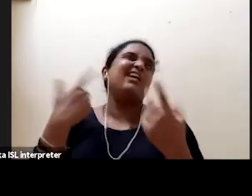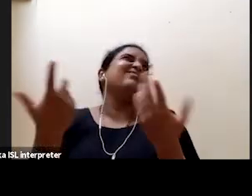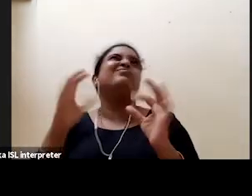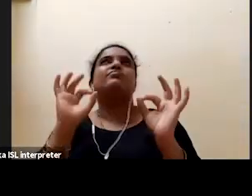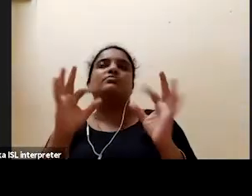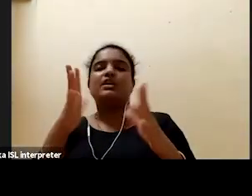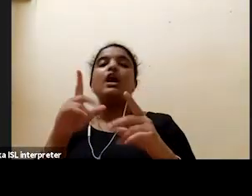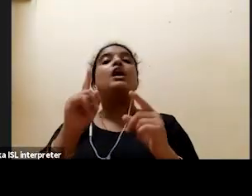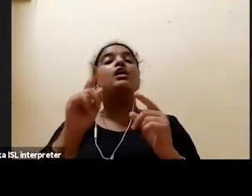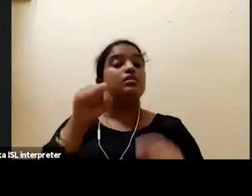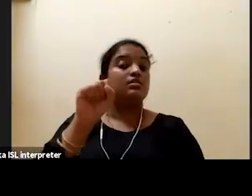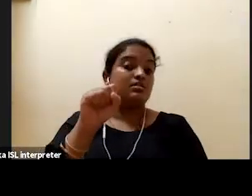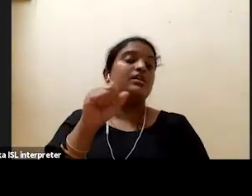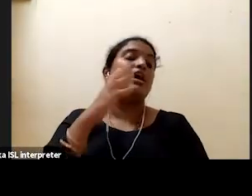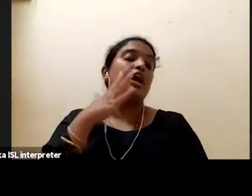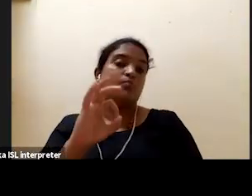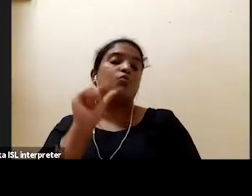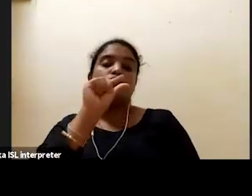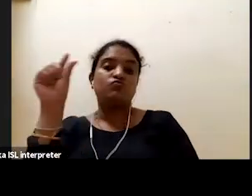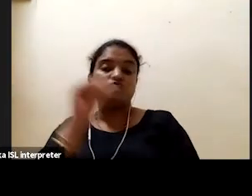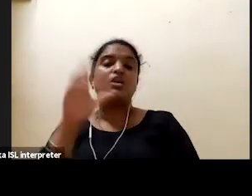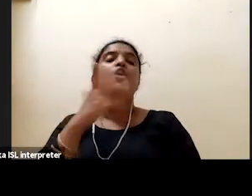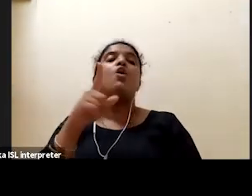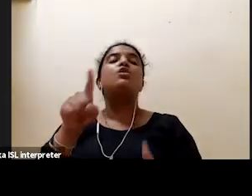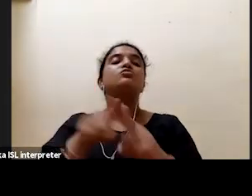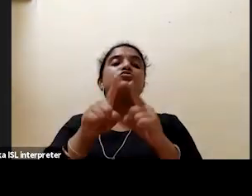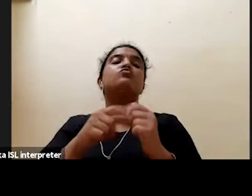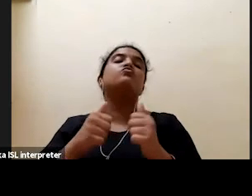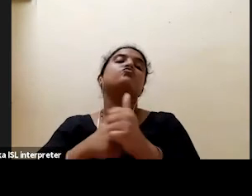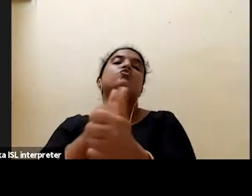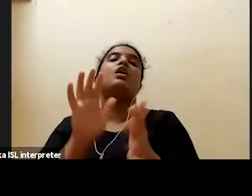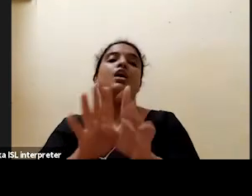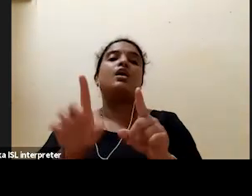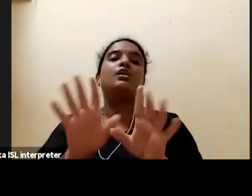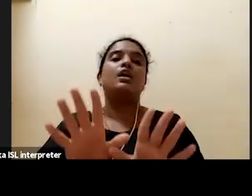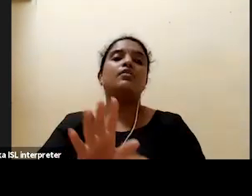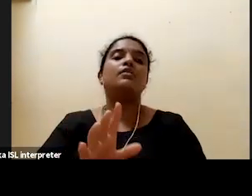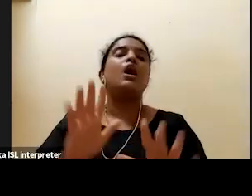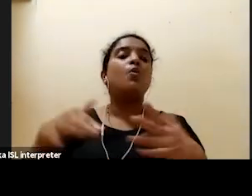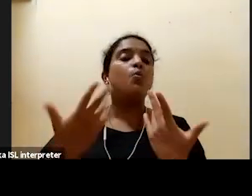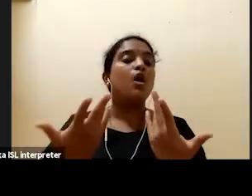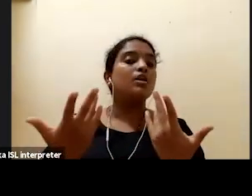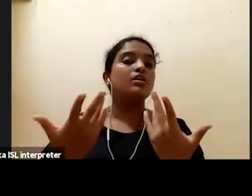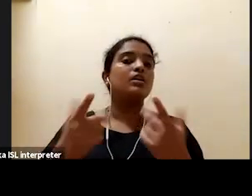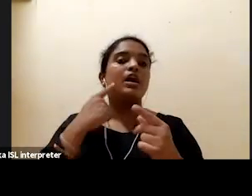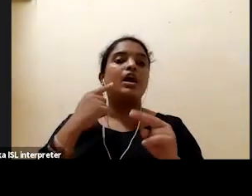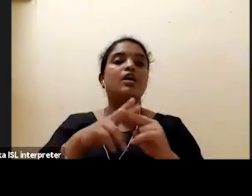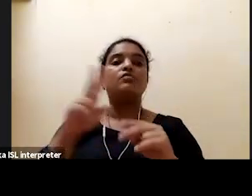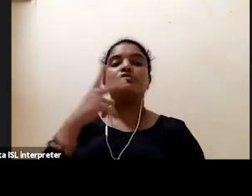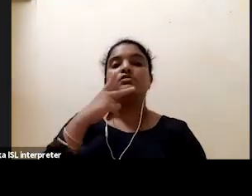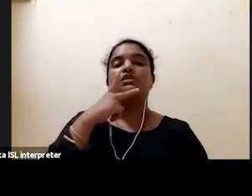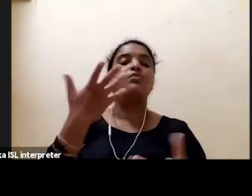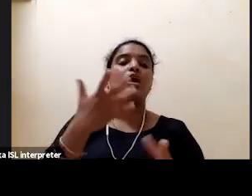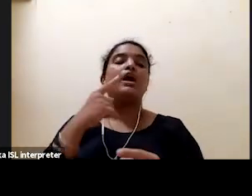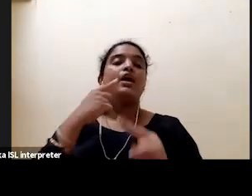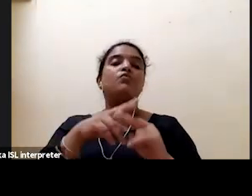But there is a big deal, and there's a certain process to be followed to the T, without which, you are wasting your reader's time. Because